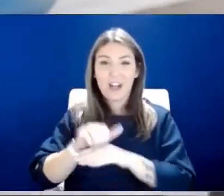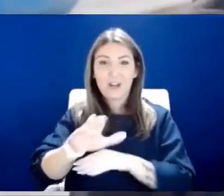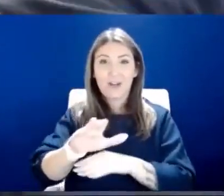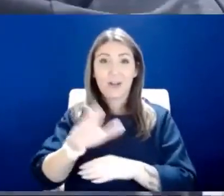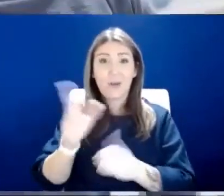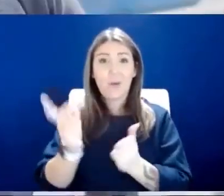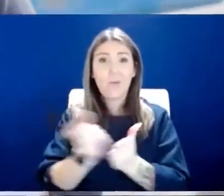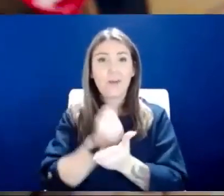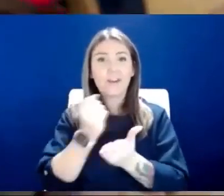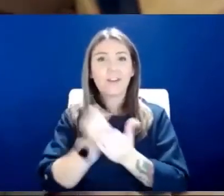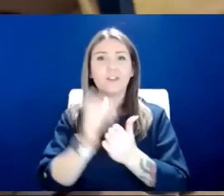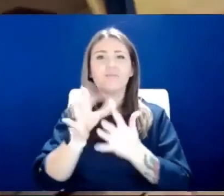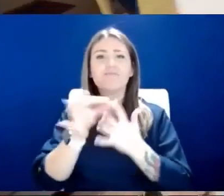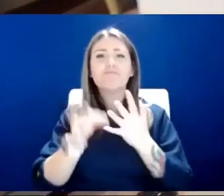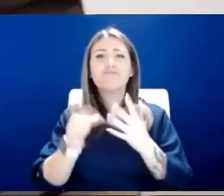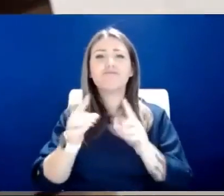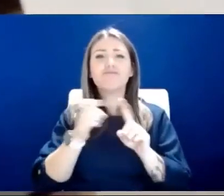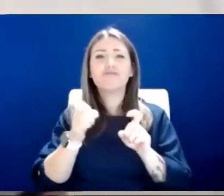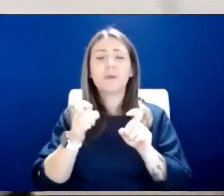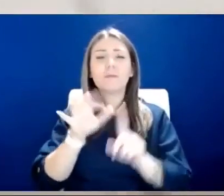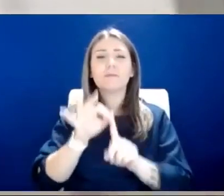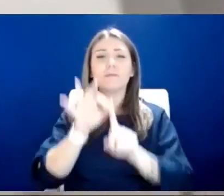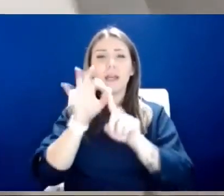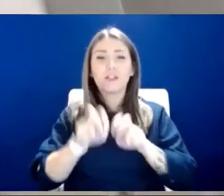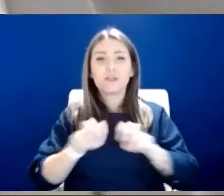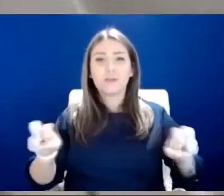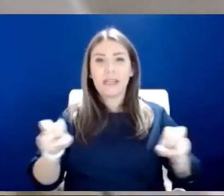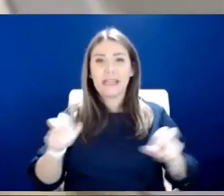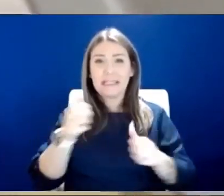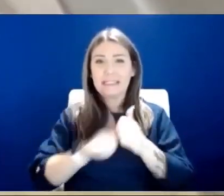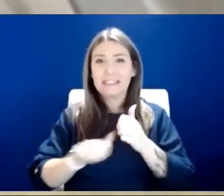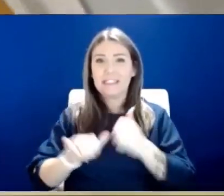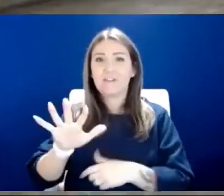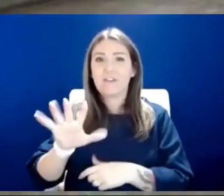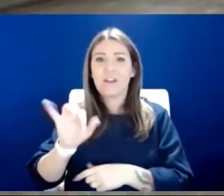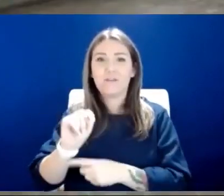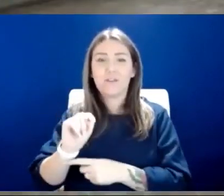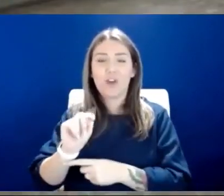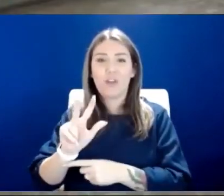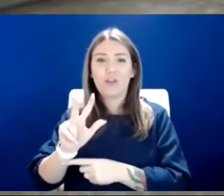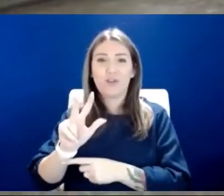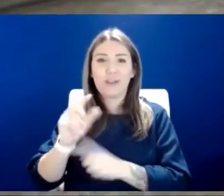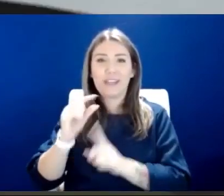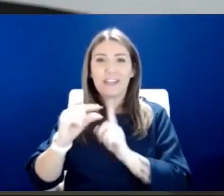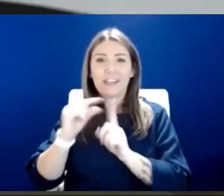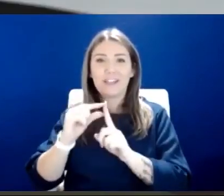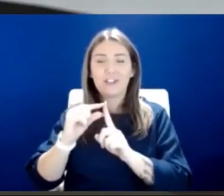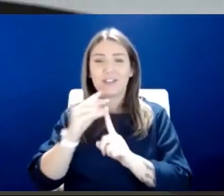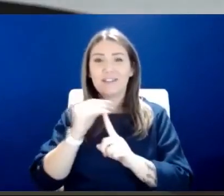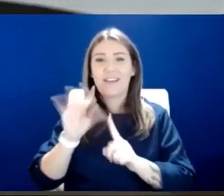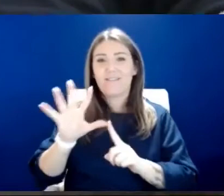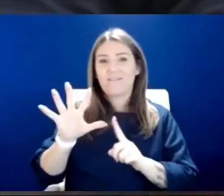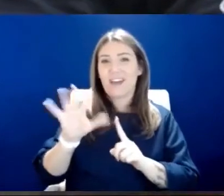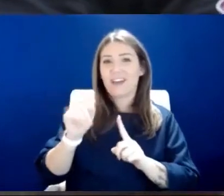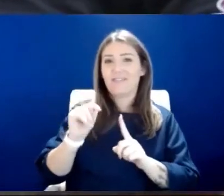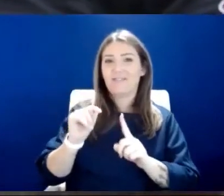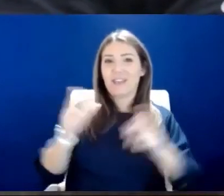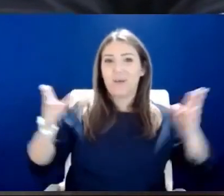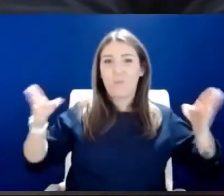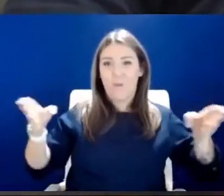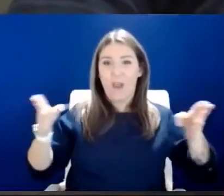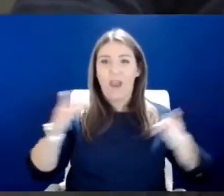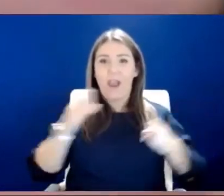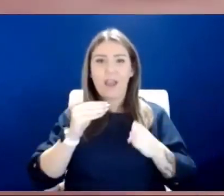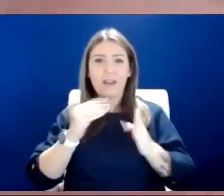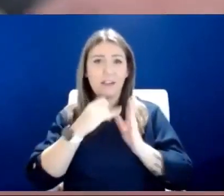special panel. Each giant heart is 5'3" tall and 5 feet wide. I'm getting close. A design submitted by a team of graphic designers here